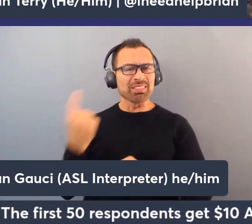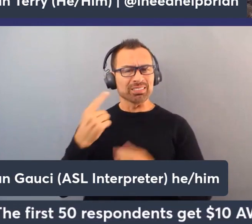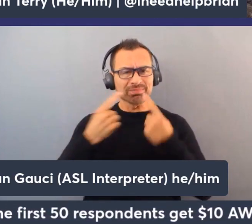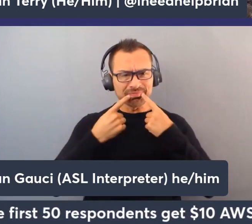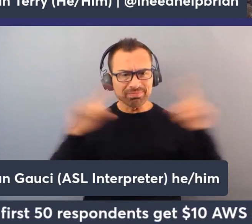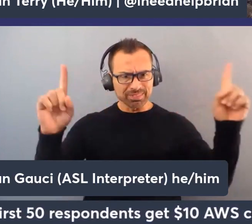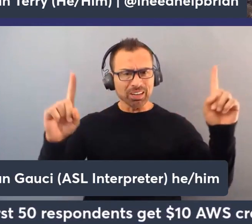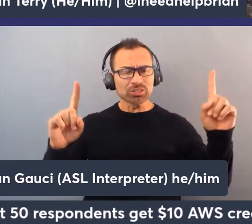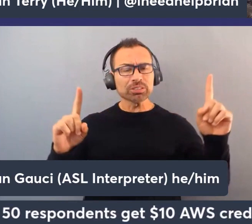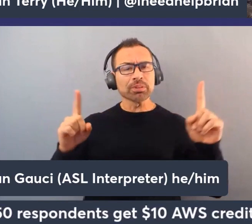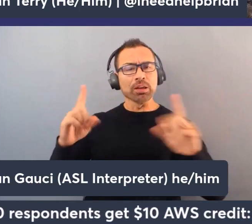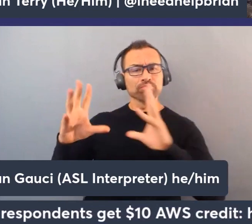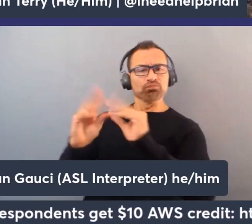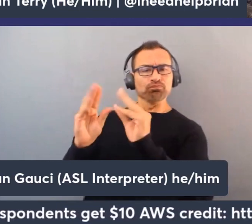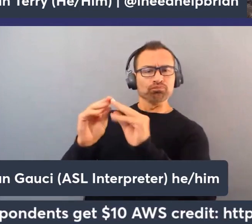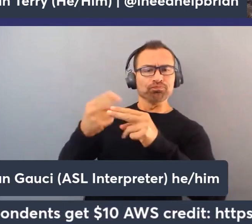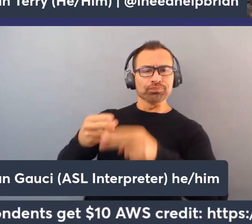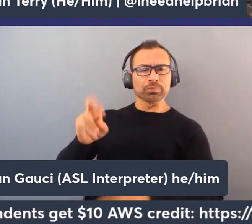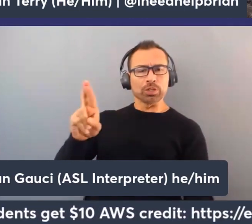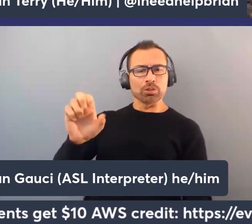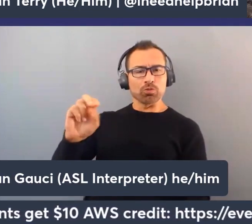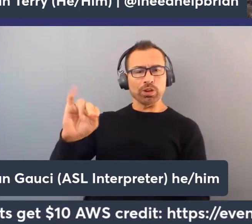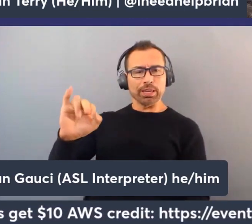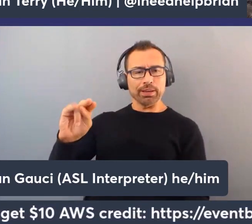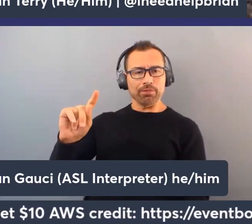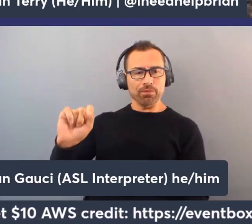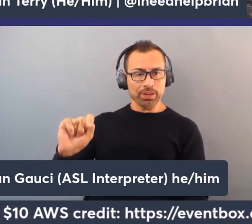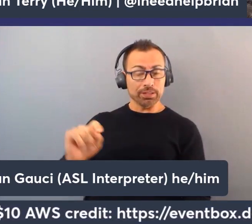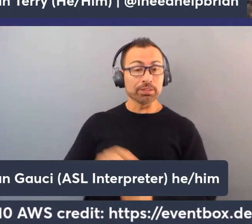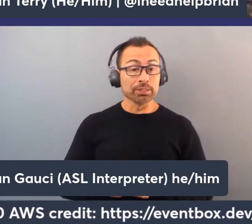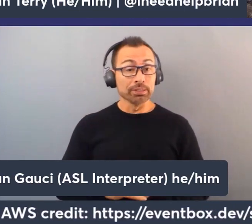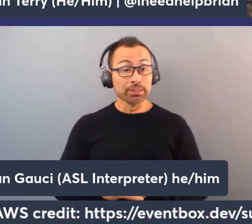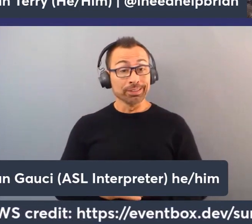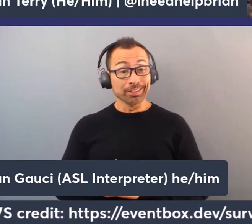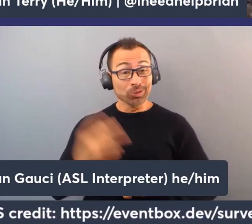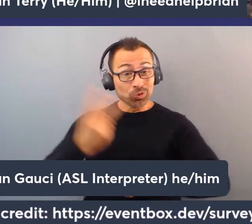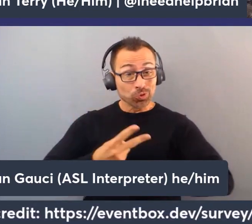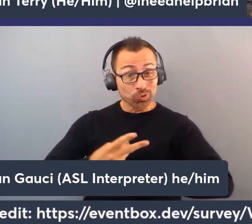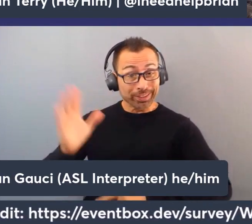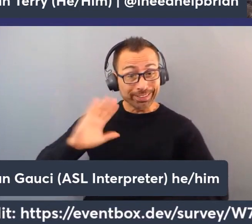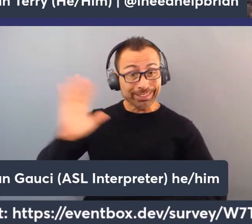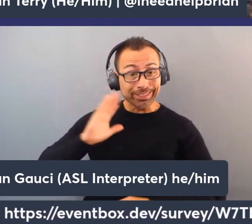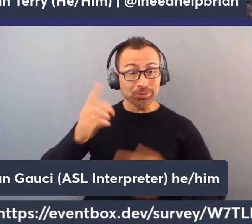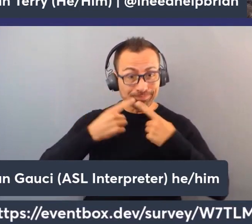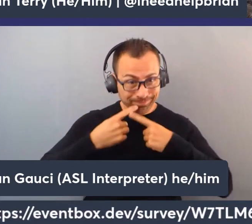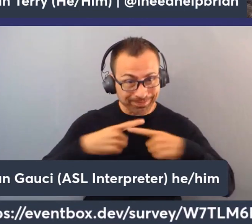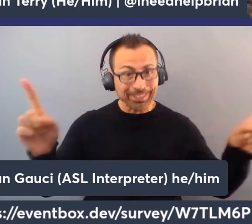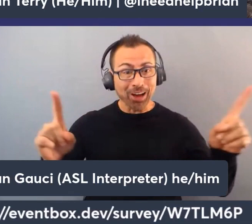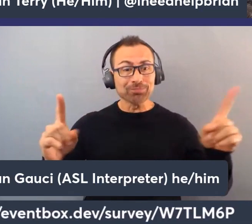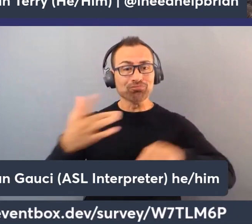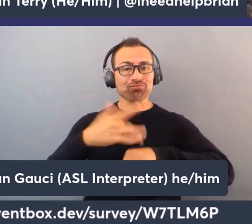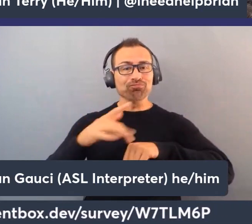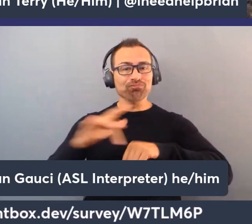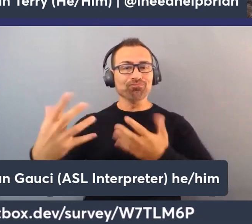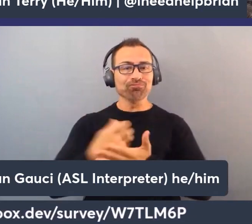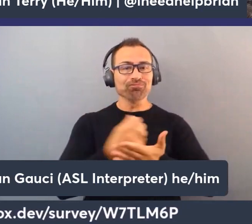available 2 days ago on Wednesday of this week. So this is definitely nice and